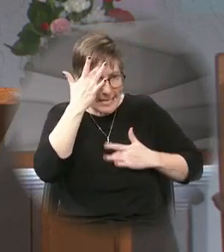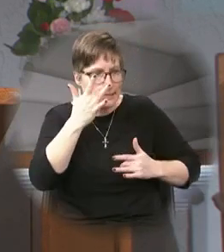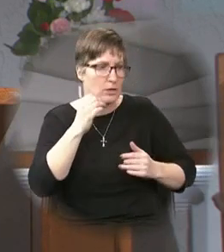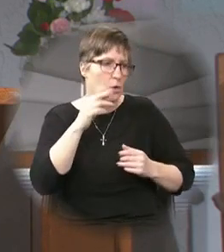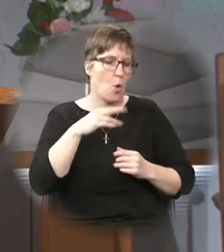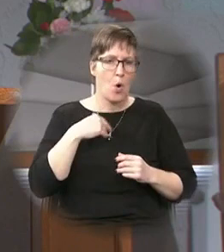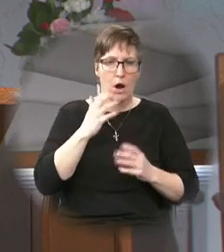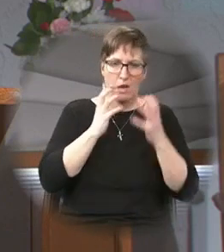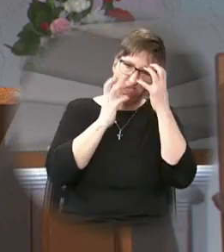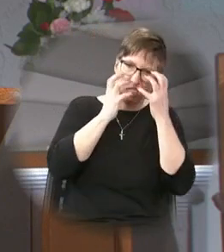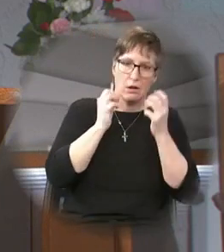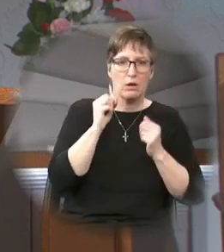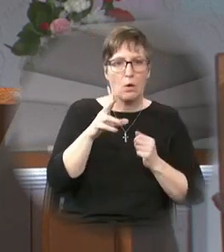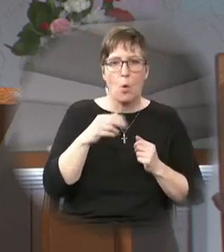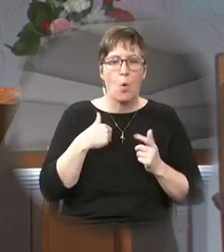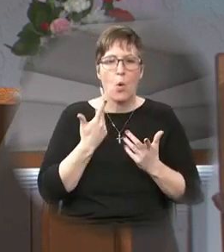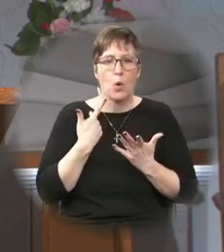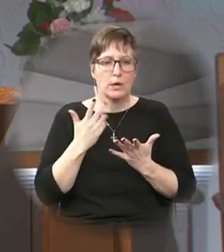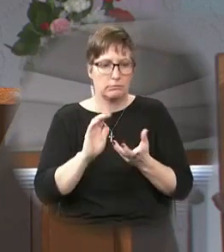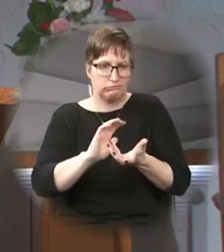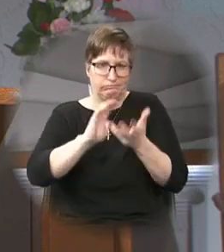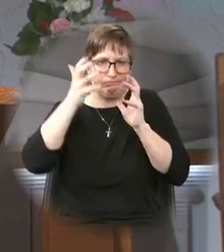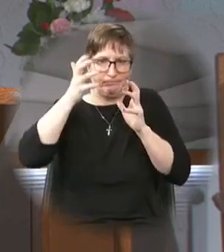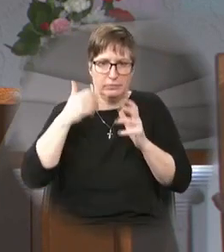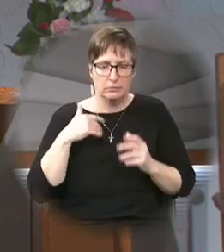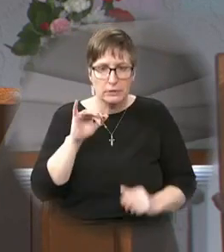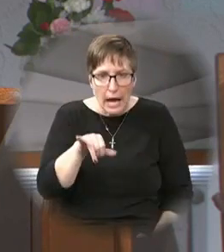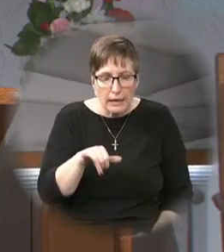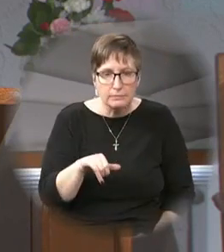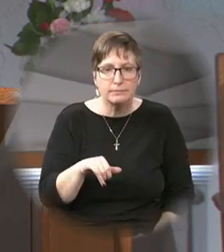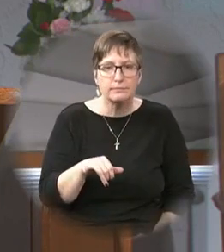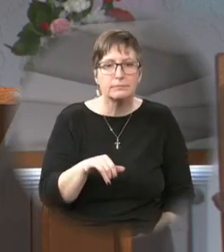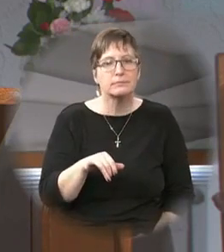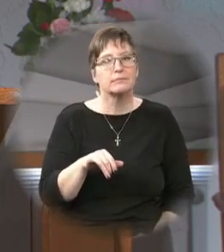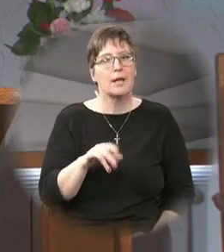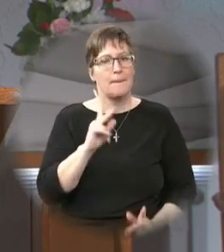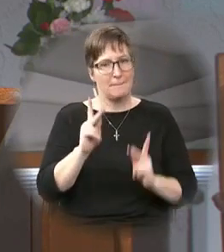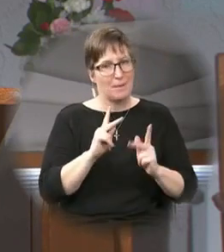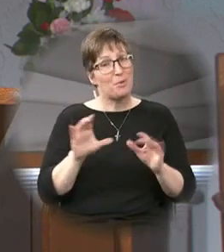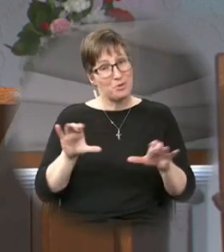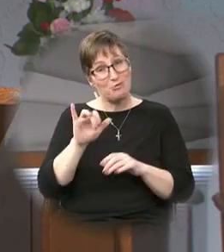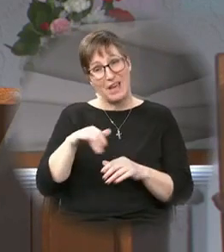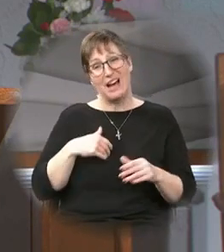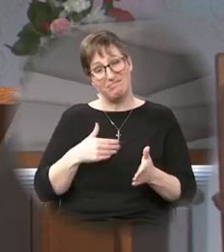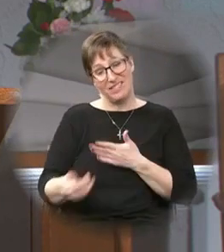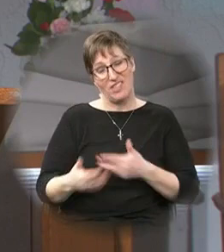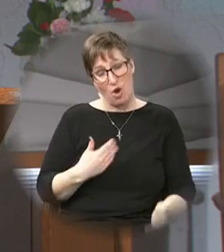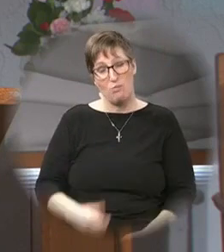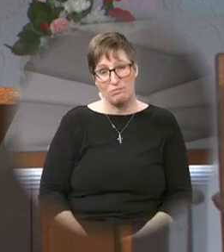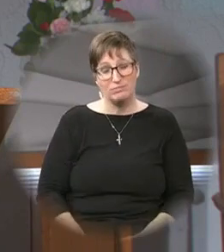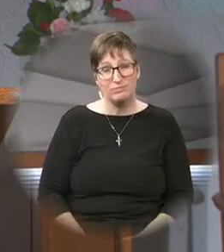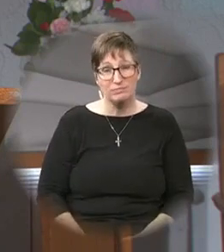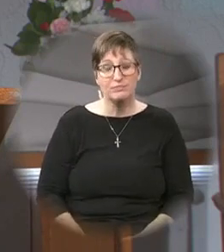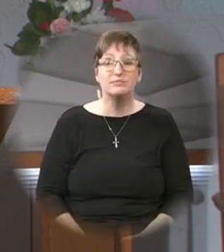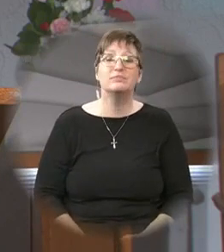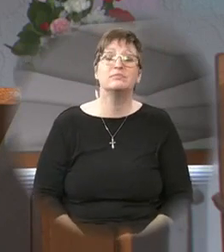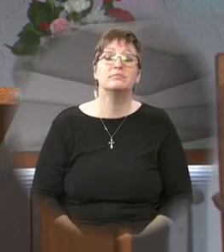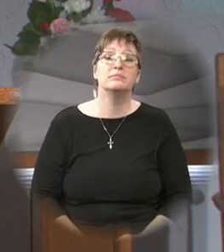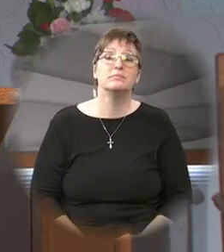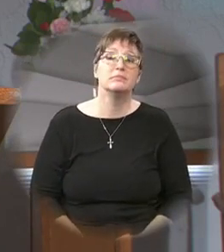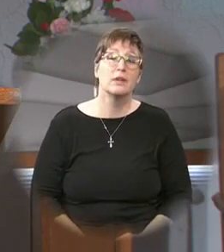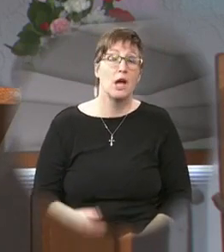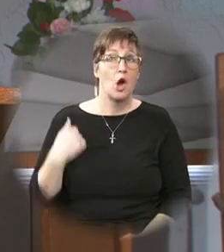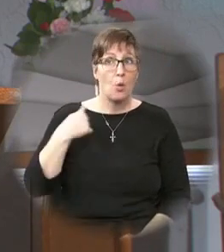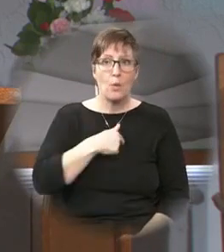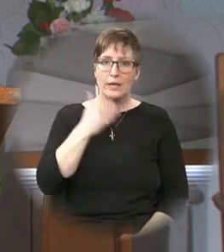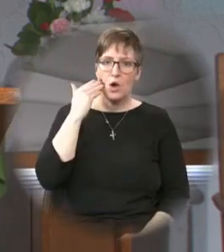some deformity or abnormality, which is something people do. We are also to know that absolutely